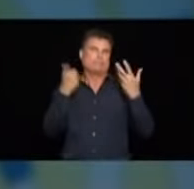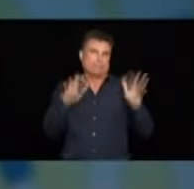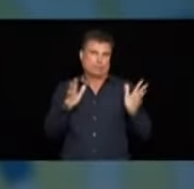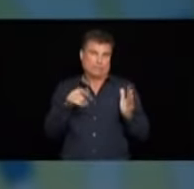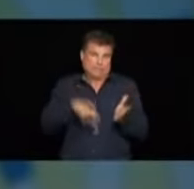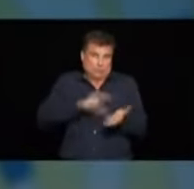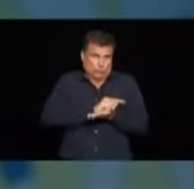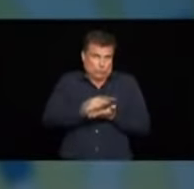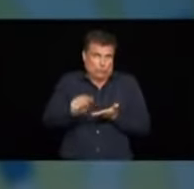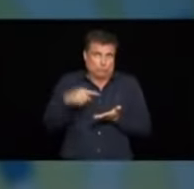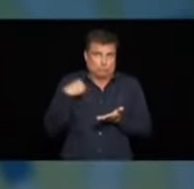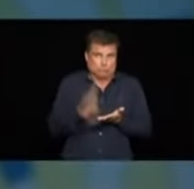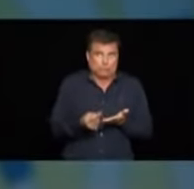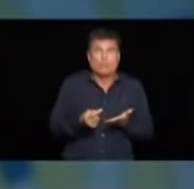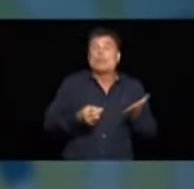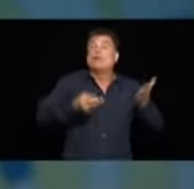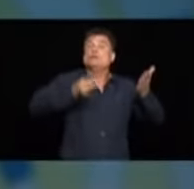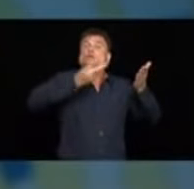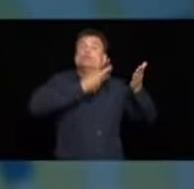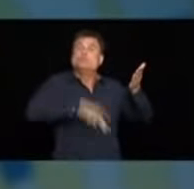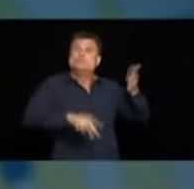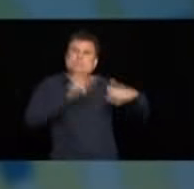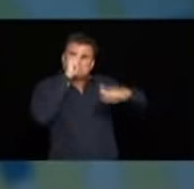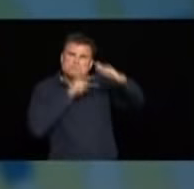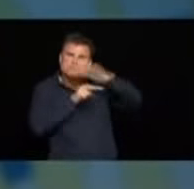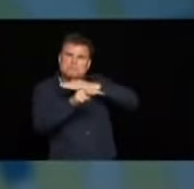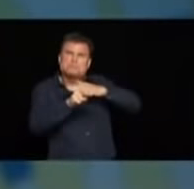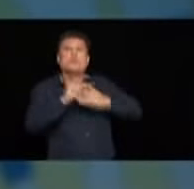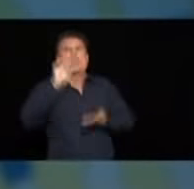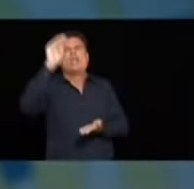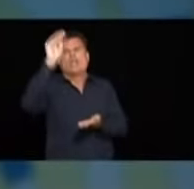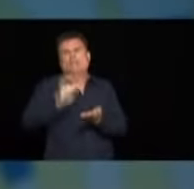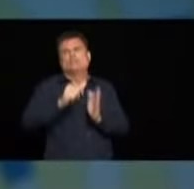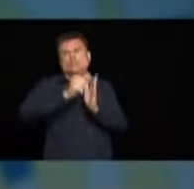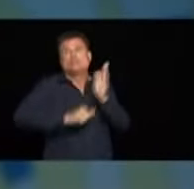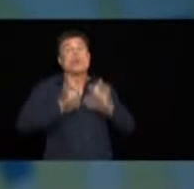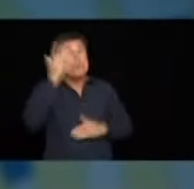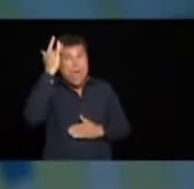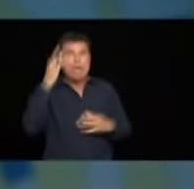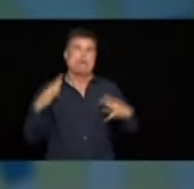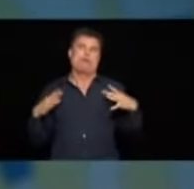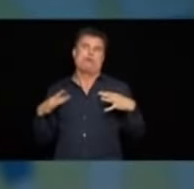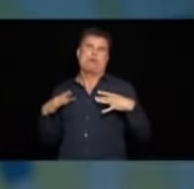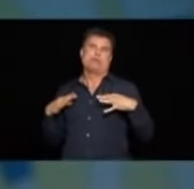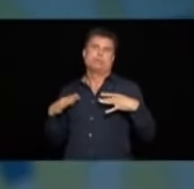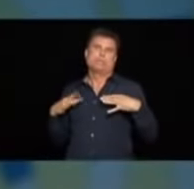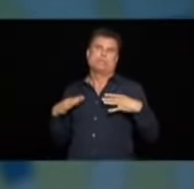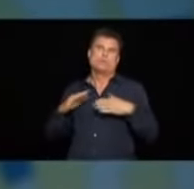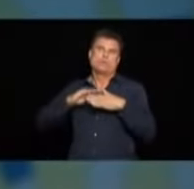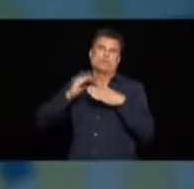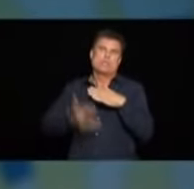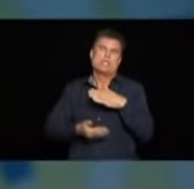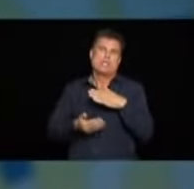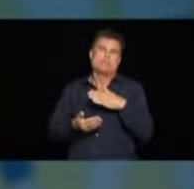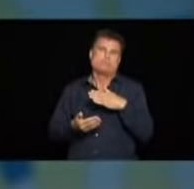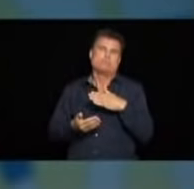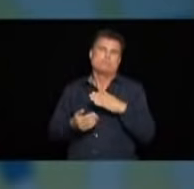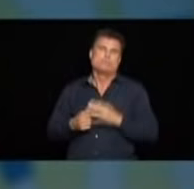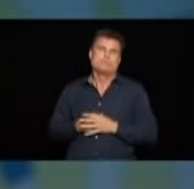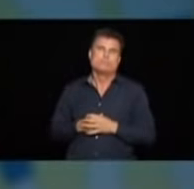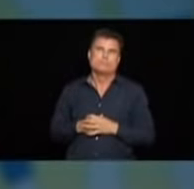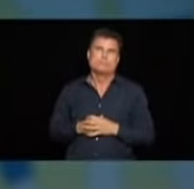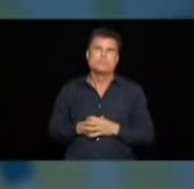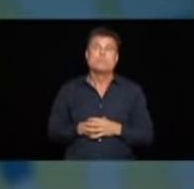last year's effort again in the midst of a pandemic, and I am thankful to everyone for the hard work involved. I wanted to also